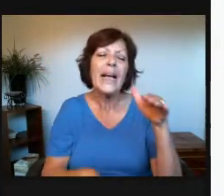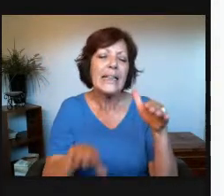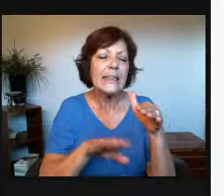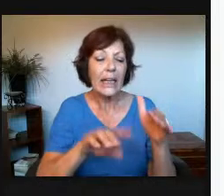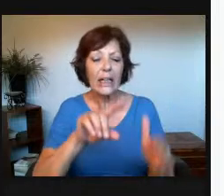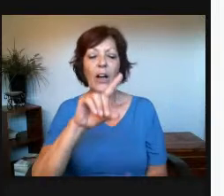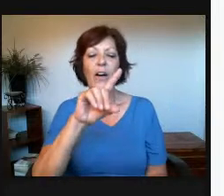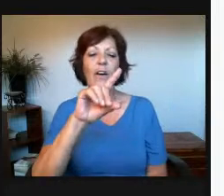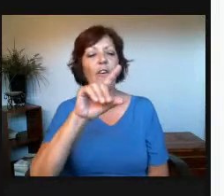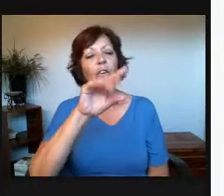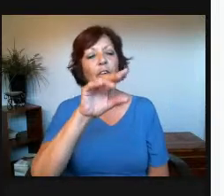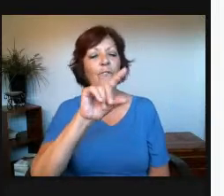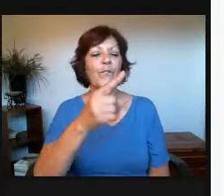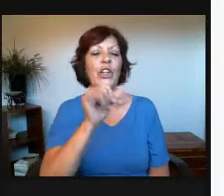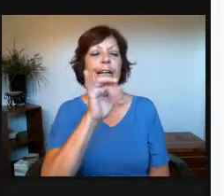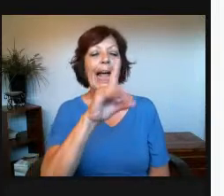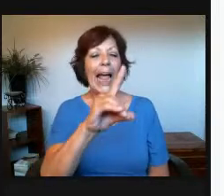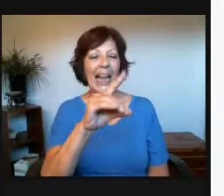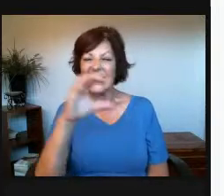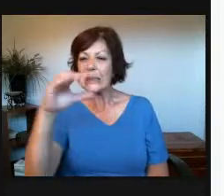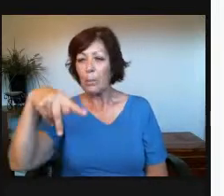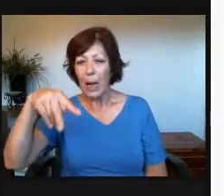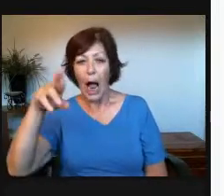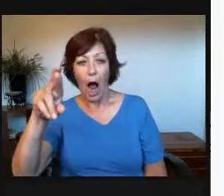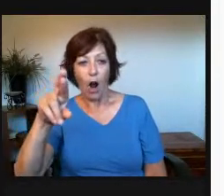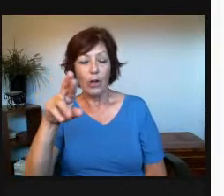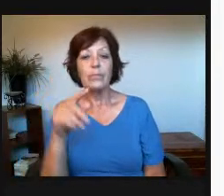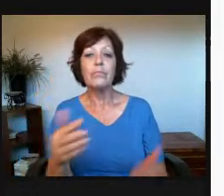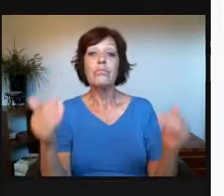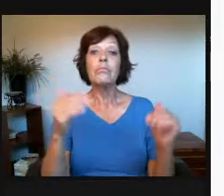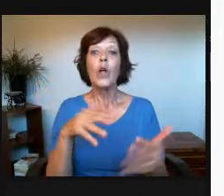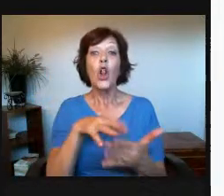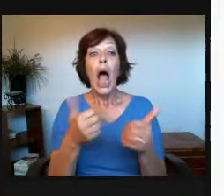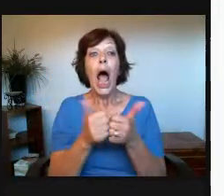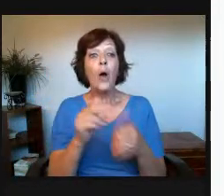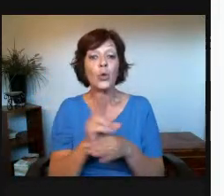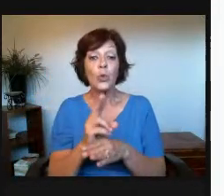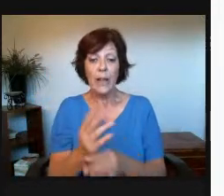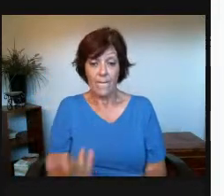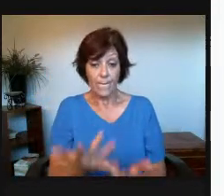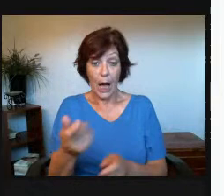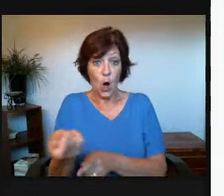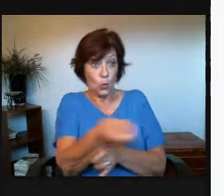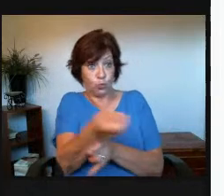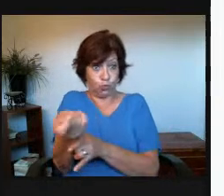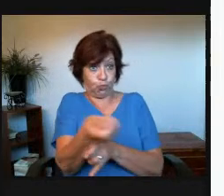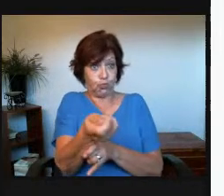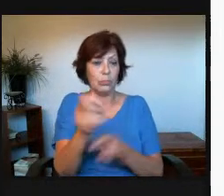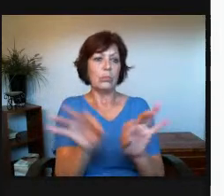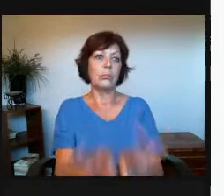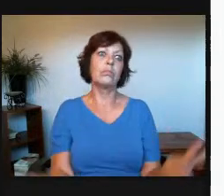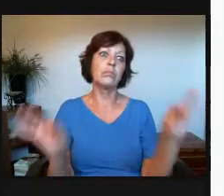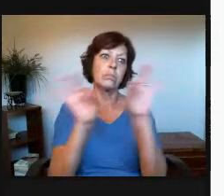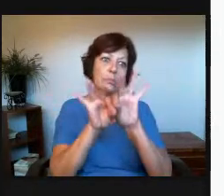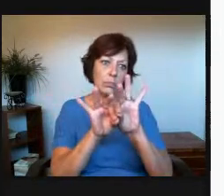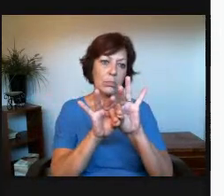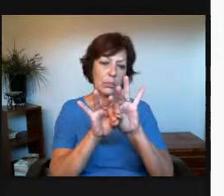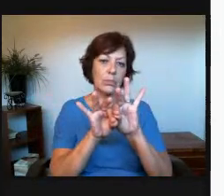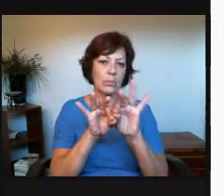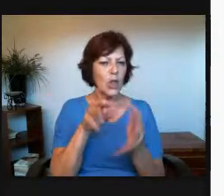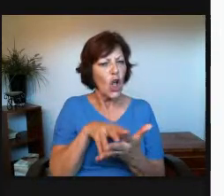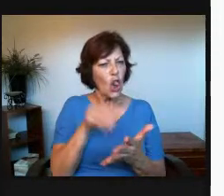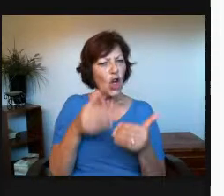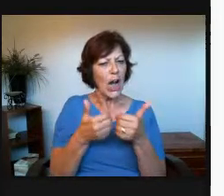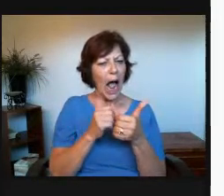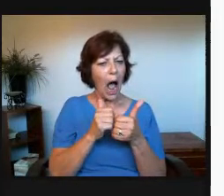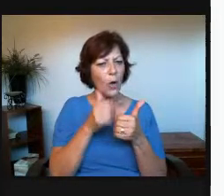skills. Learn how to use a fire extinguisher. That is vital. Learn how to